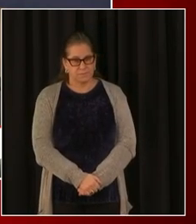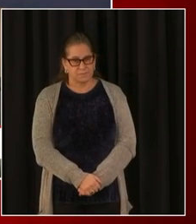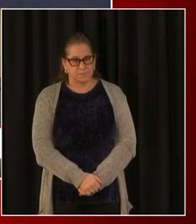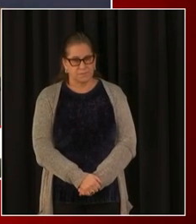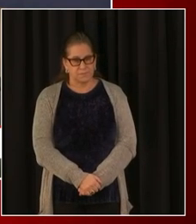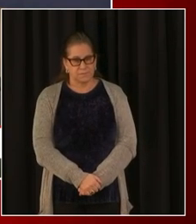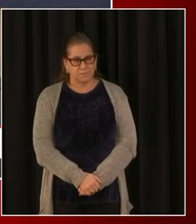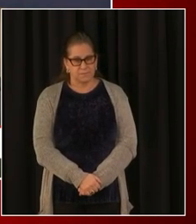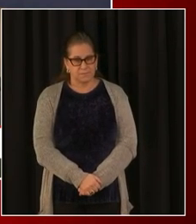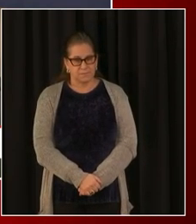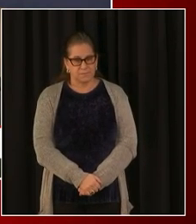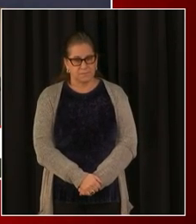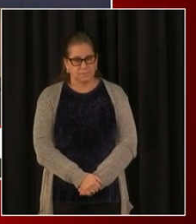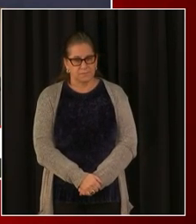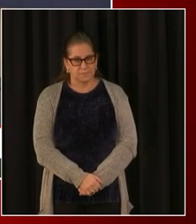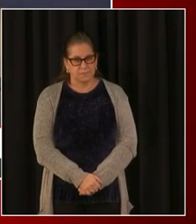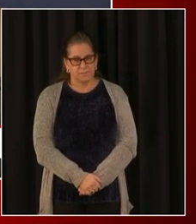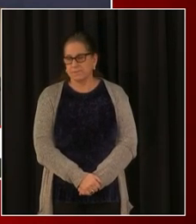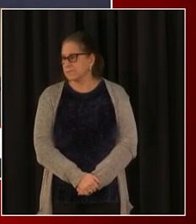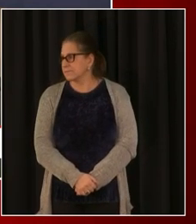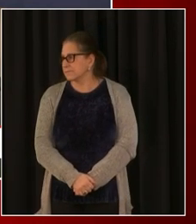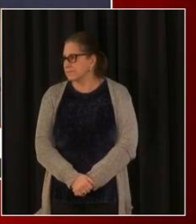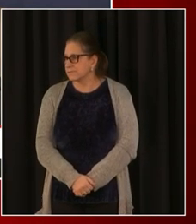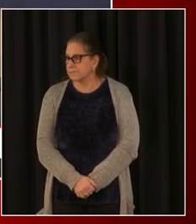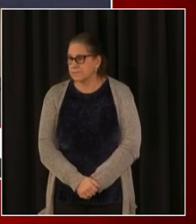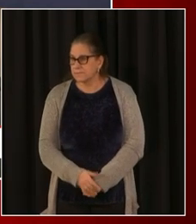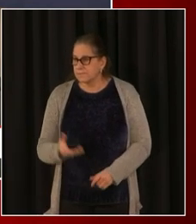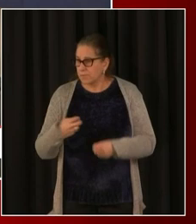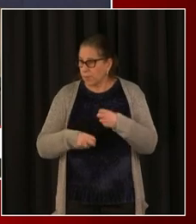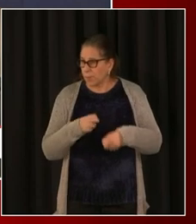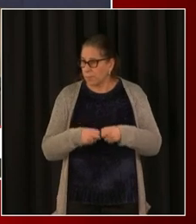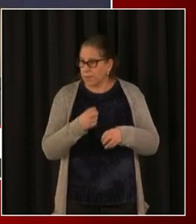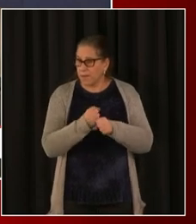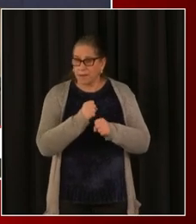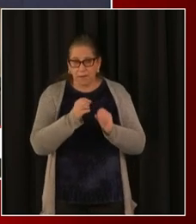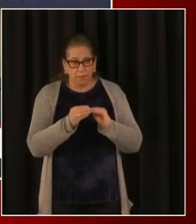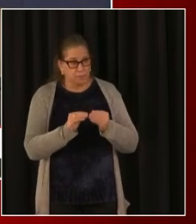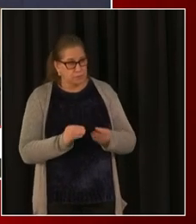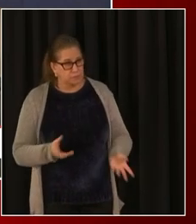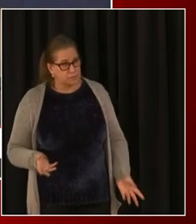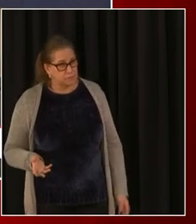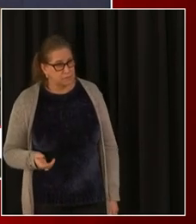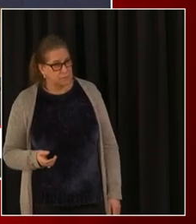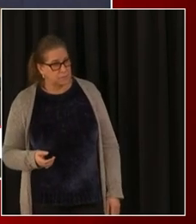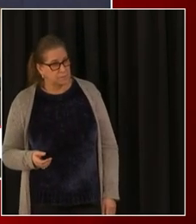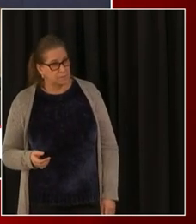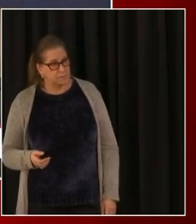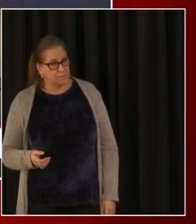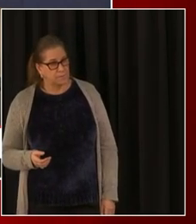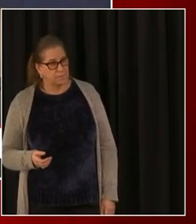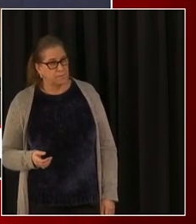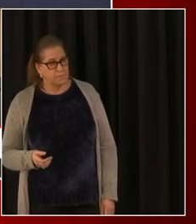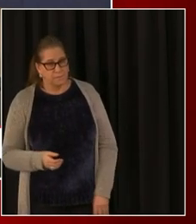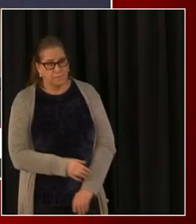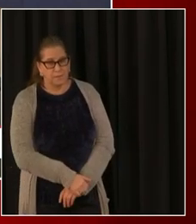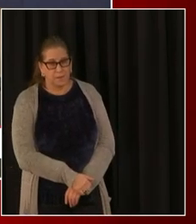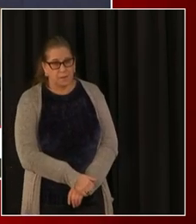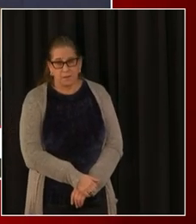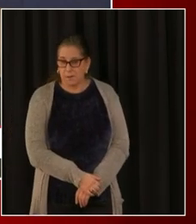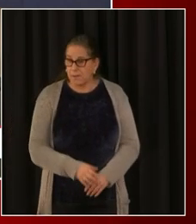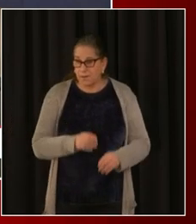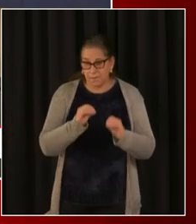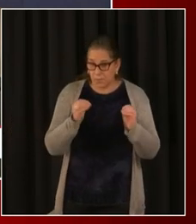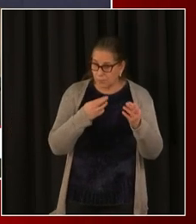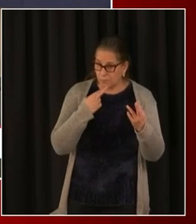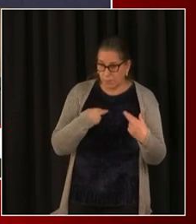properly reporting wastage. That is correct. That is correct. And they will not be allowed to permit in the program, to participate in the program.